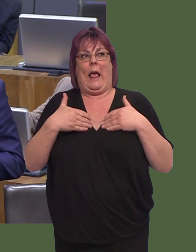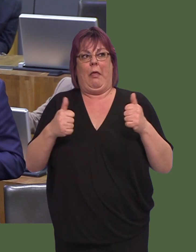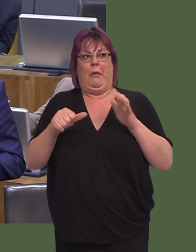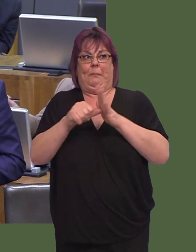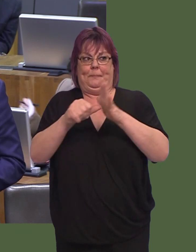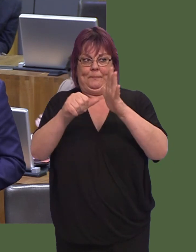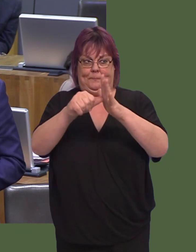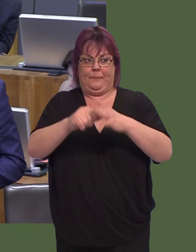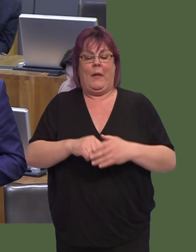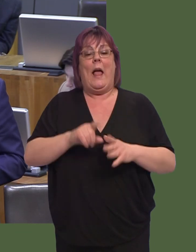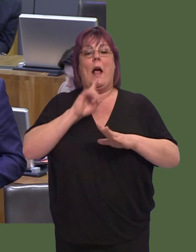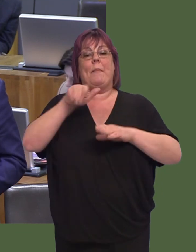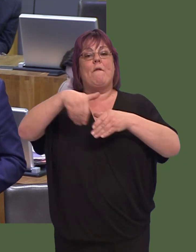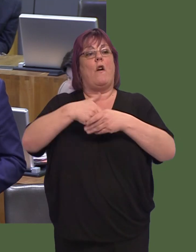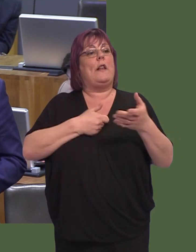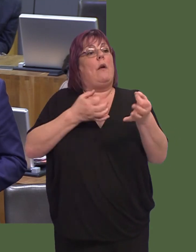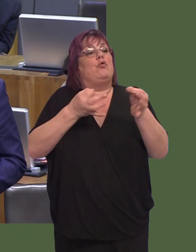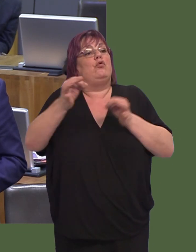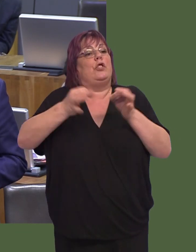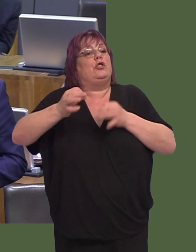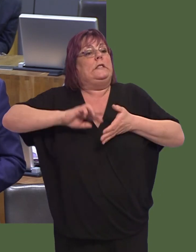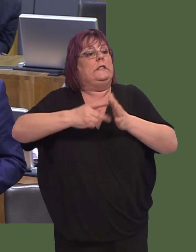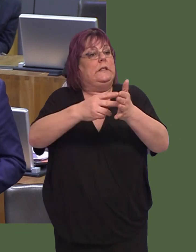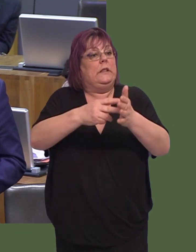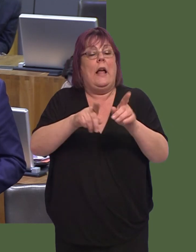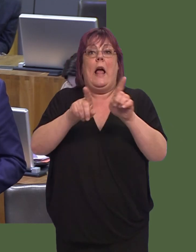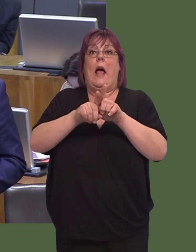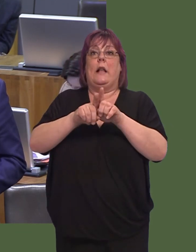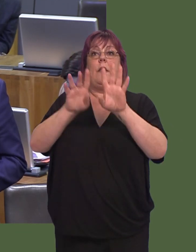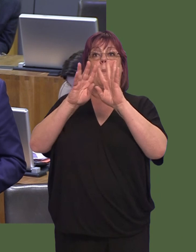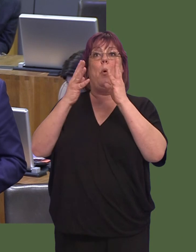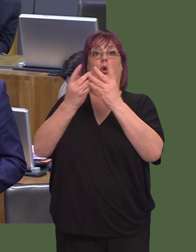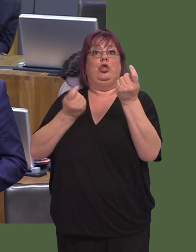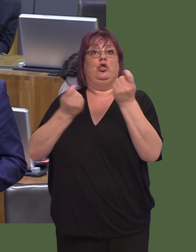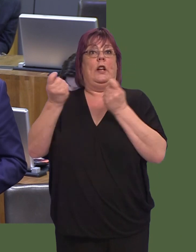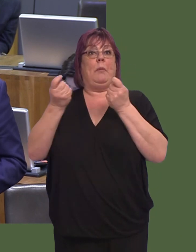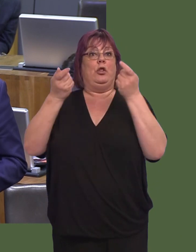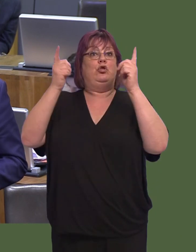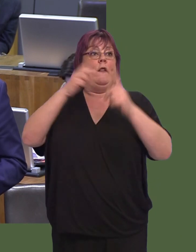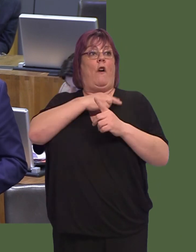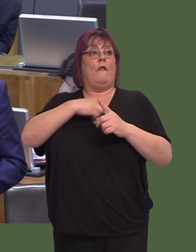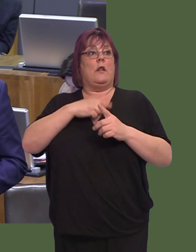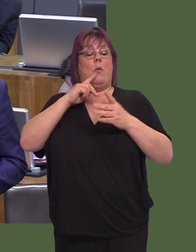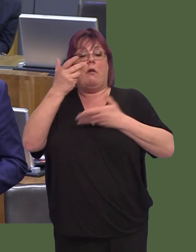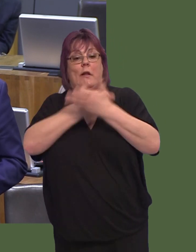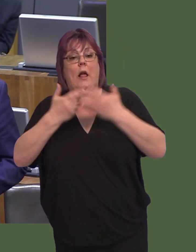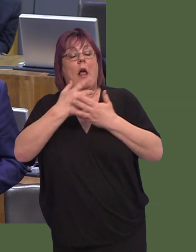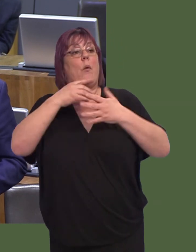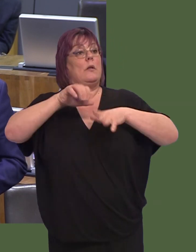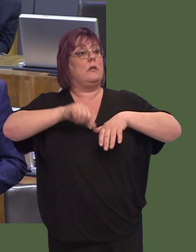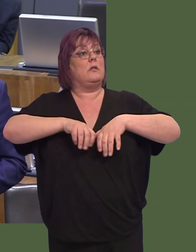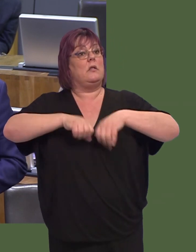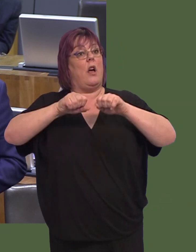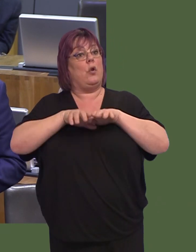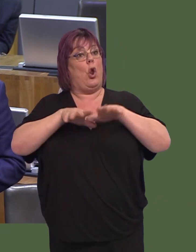it on a statutory footing. A strategy development board chaired by the Chief Medical Officer is overseeing delivery, and a consultation will be launched in the